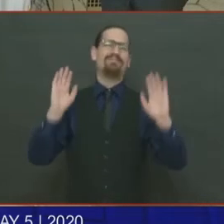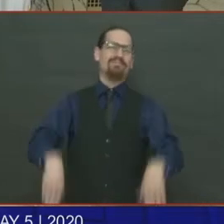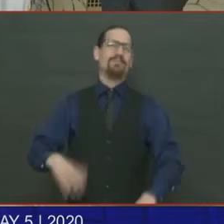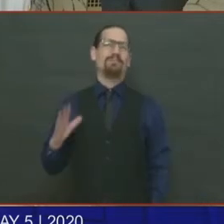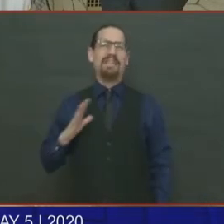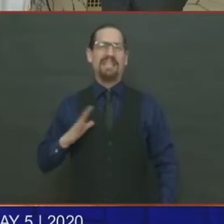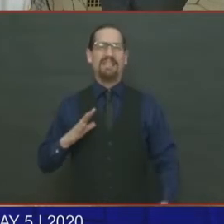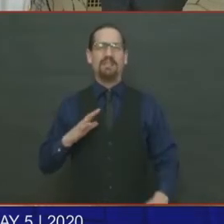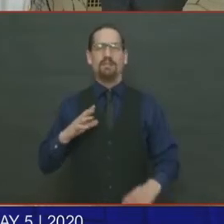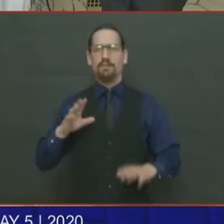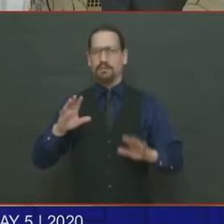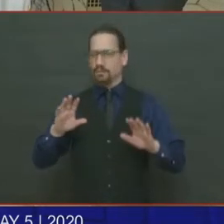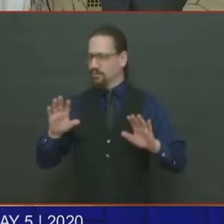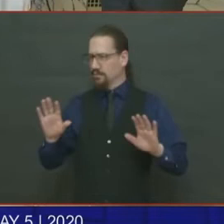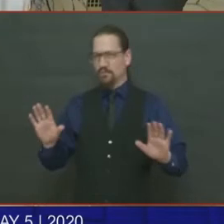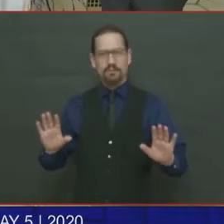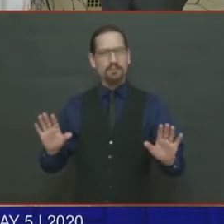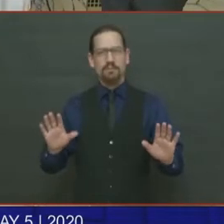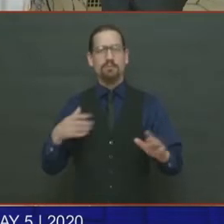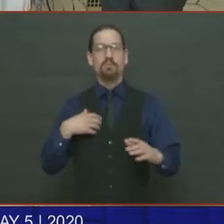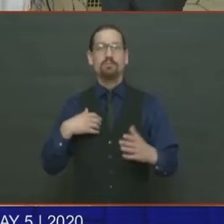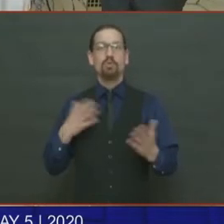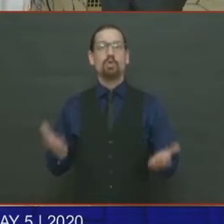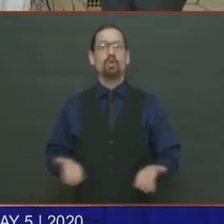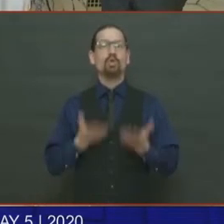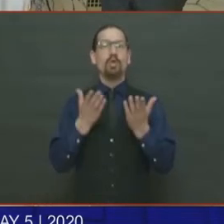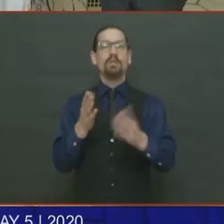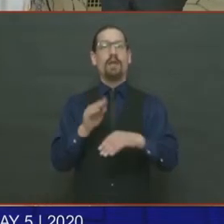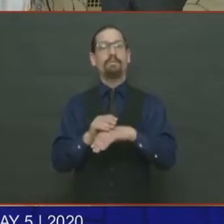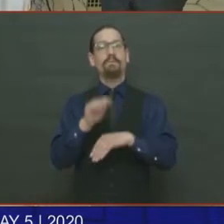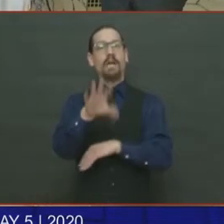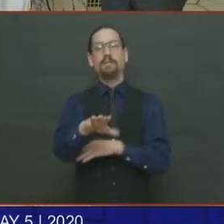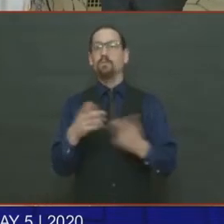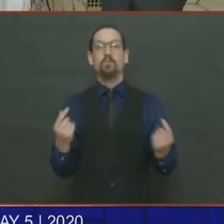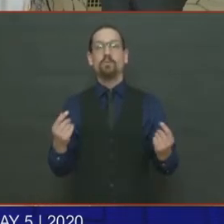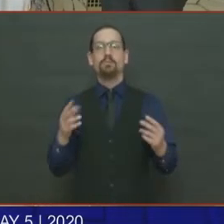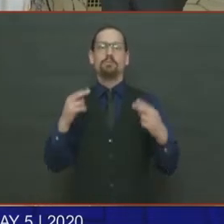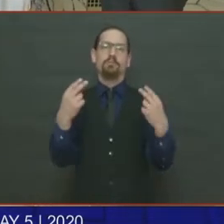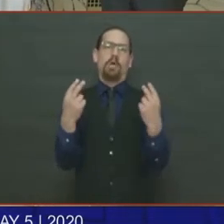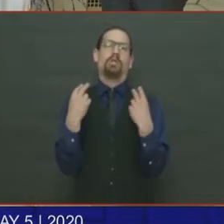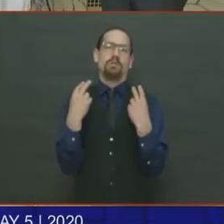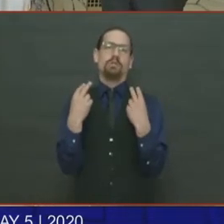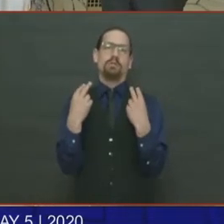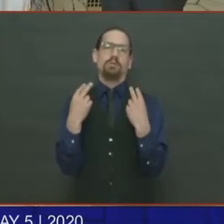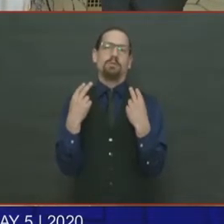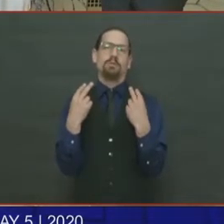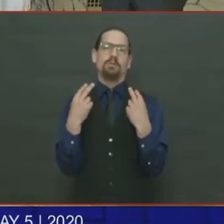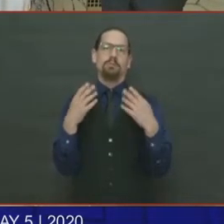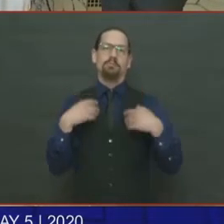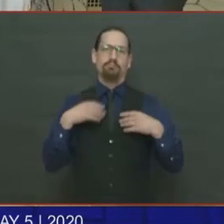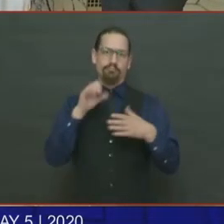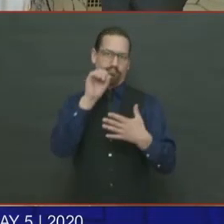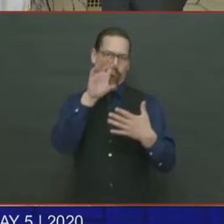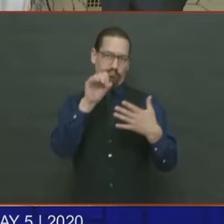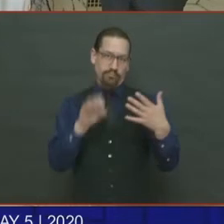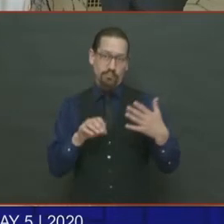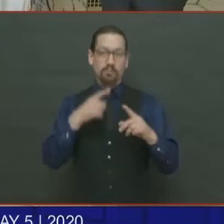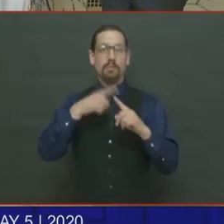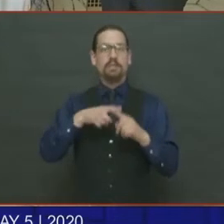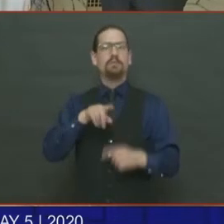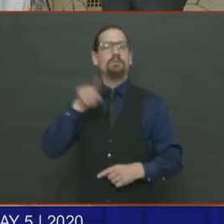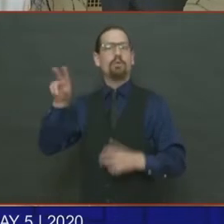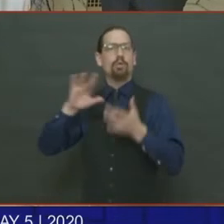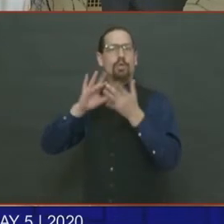in here, to follow what's on the CDC website, to follow what's on the Department of Health website, and just, go to